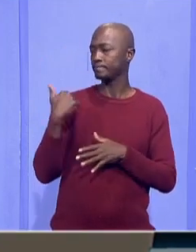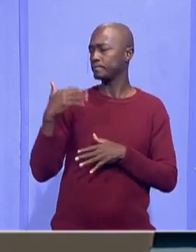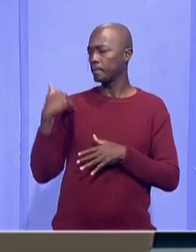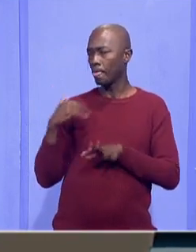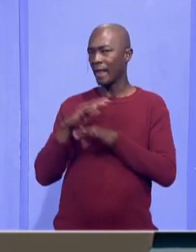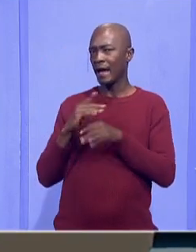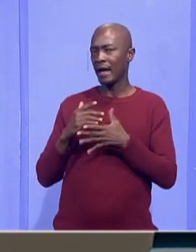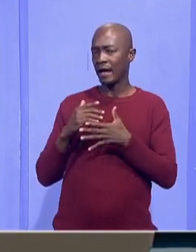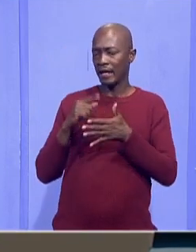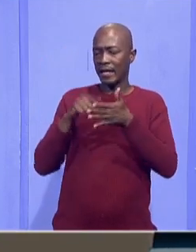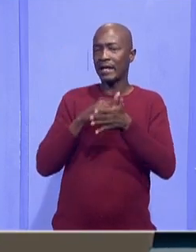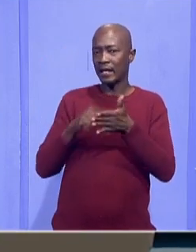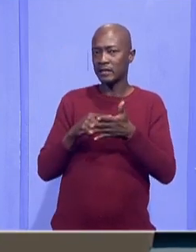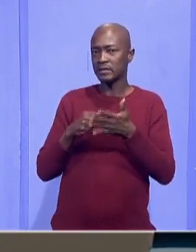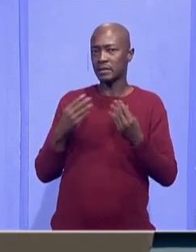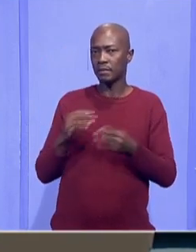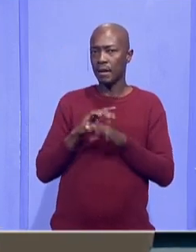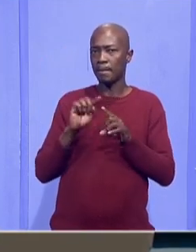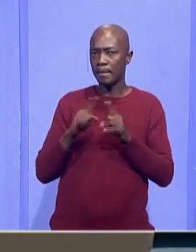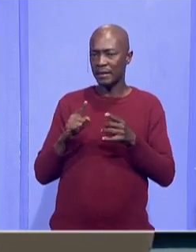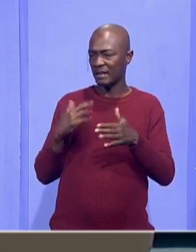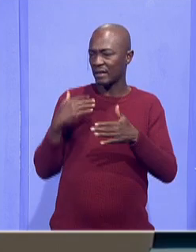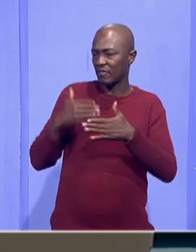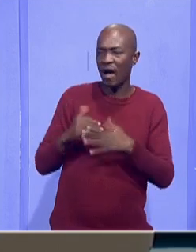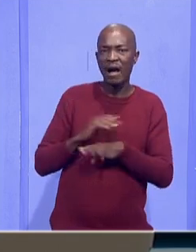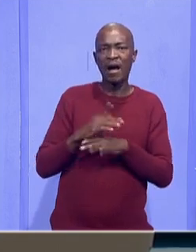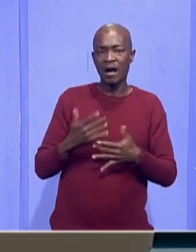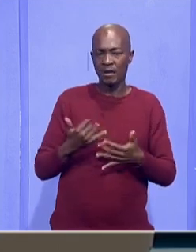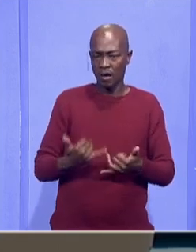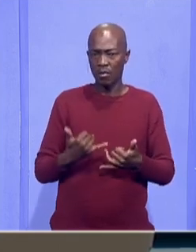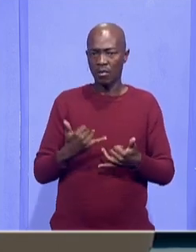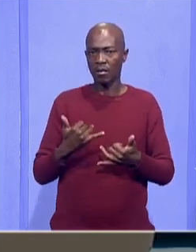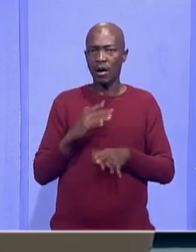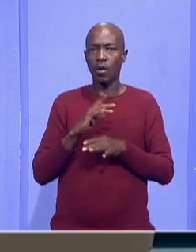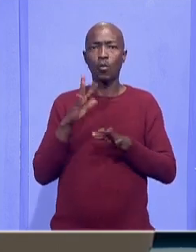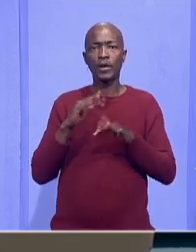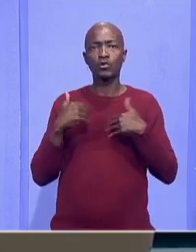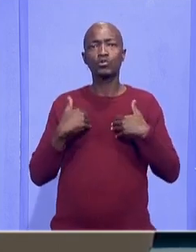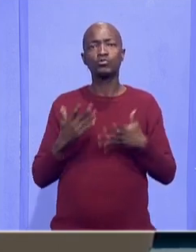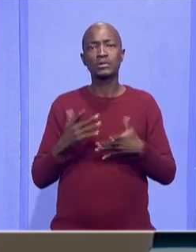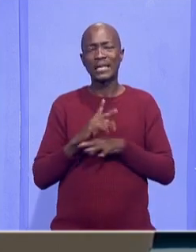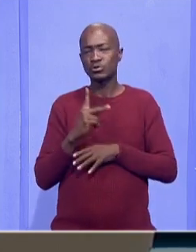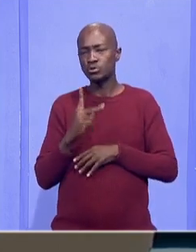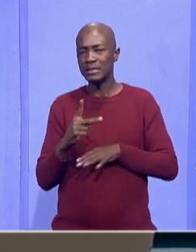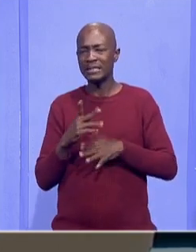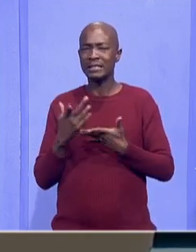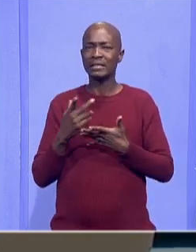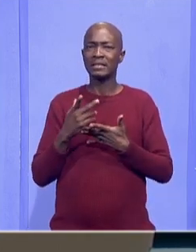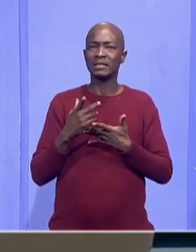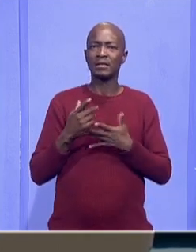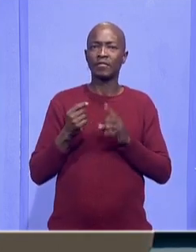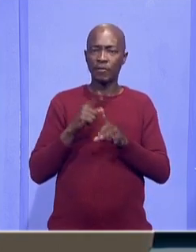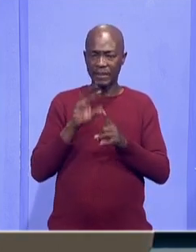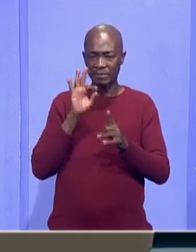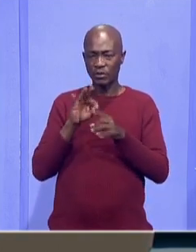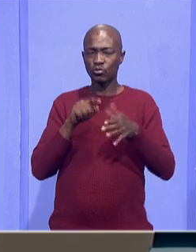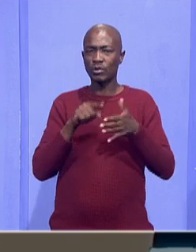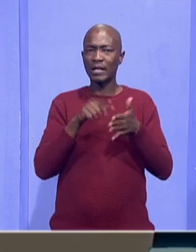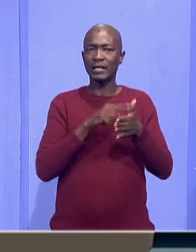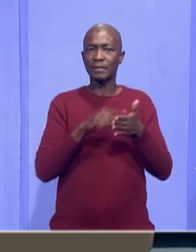In as far as this election is concerned, when are you likely then to start gauging and picking up the data from this particular election? I mean,